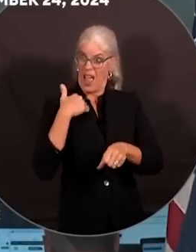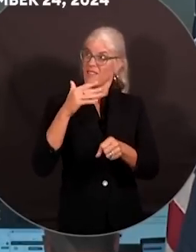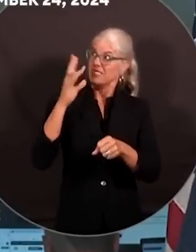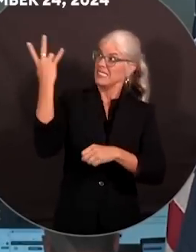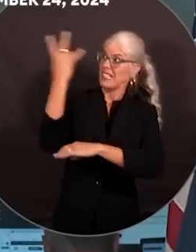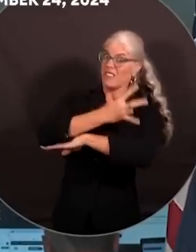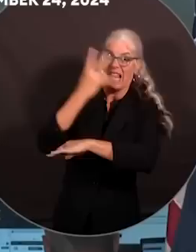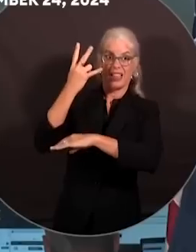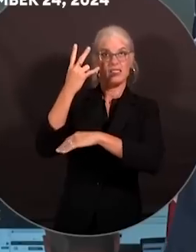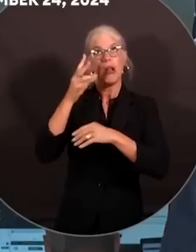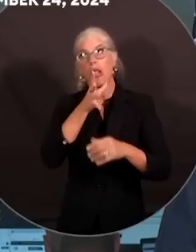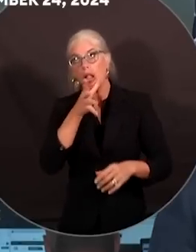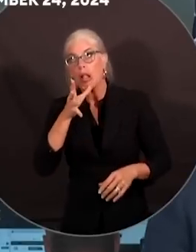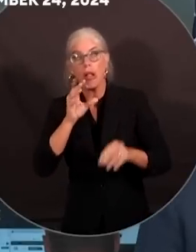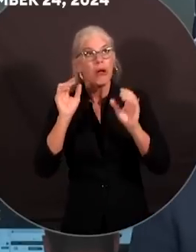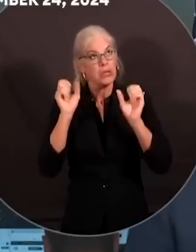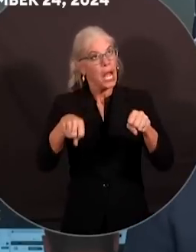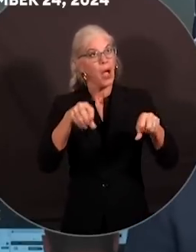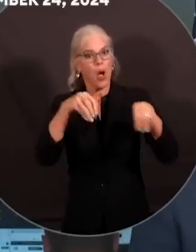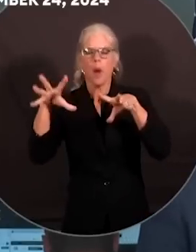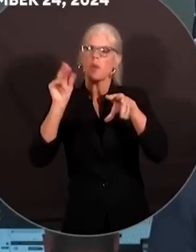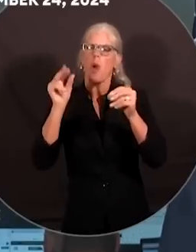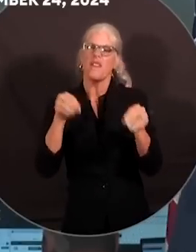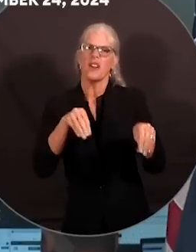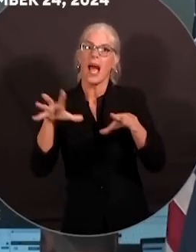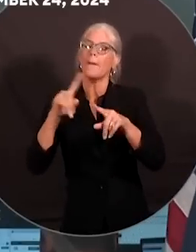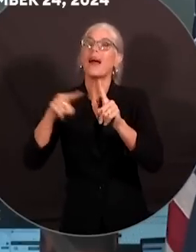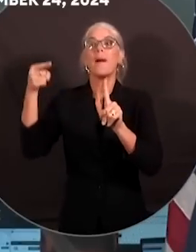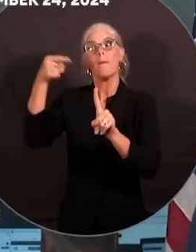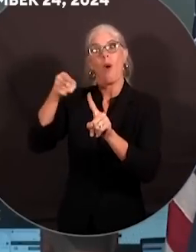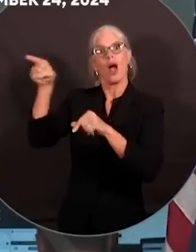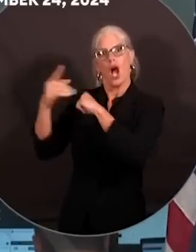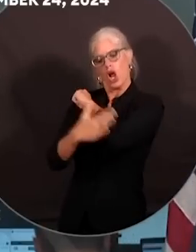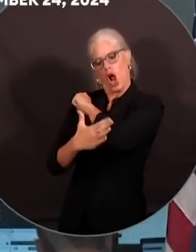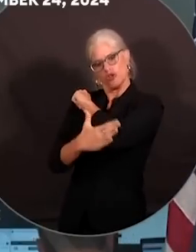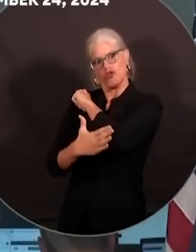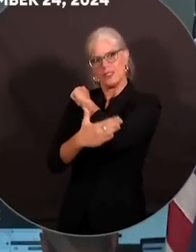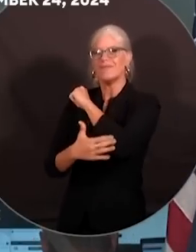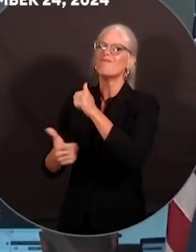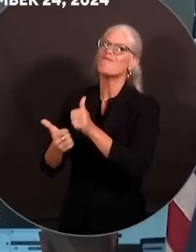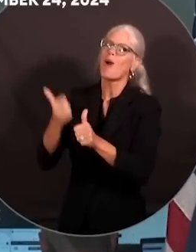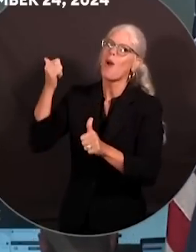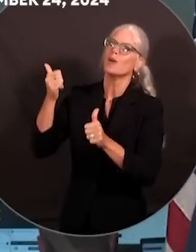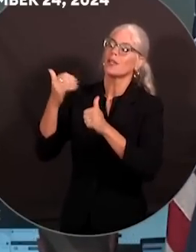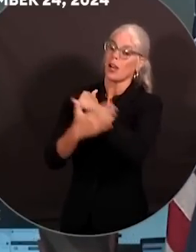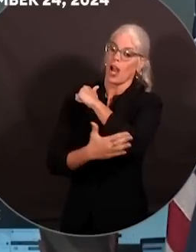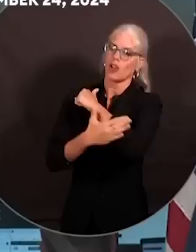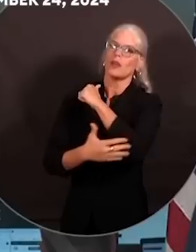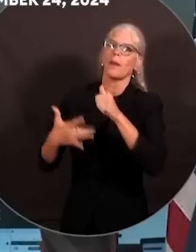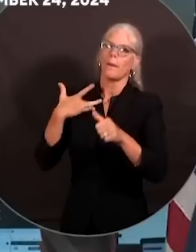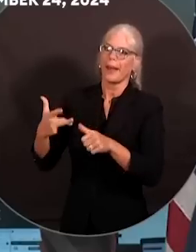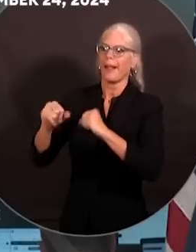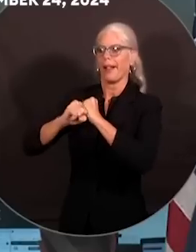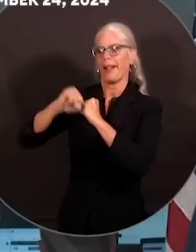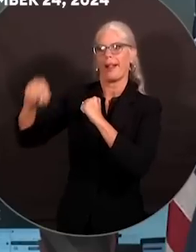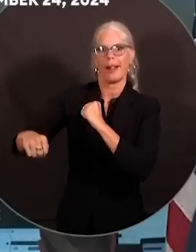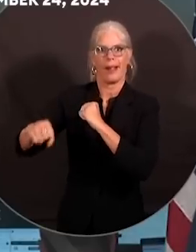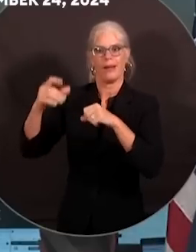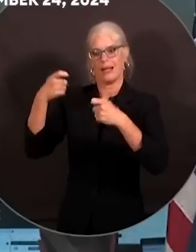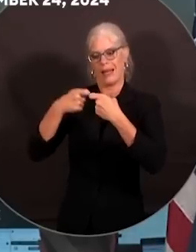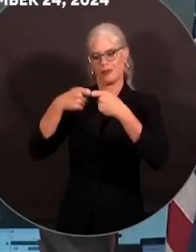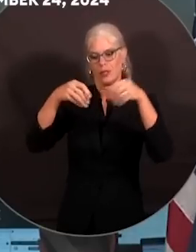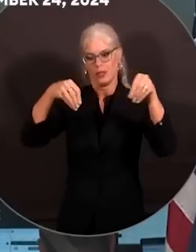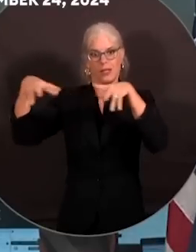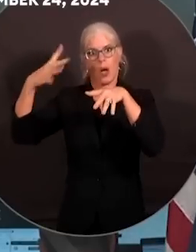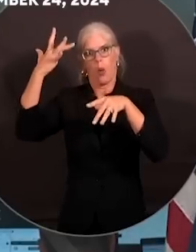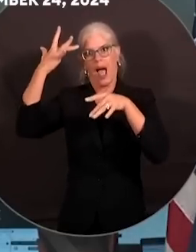very rural area where you have miles and miles and miles of feeder lines that service 100 customers, that may take